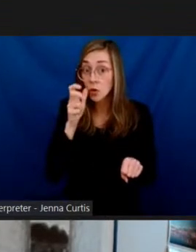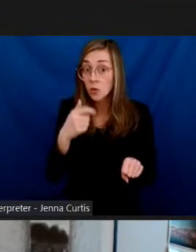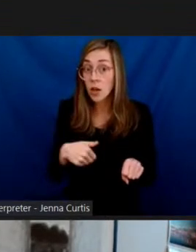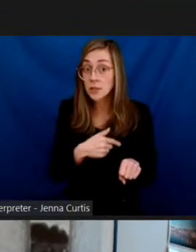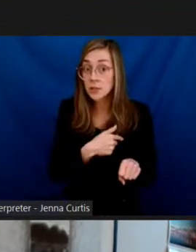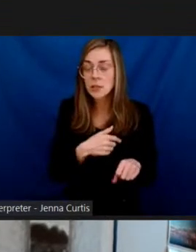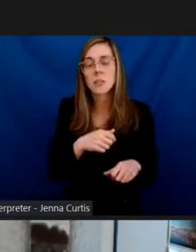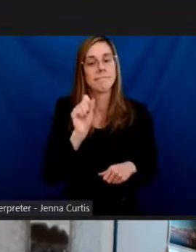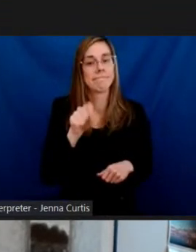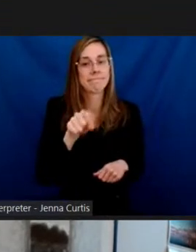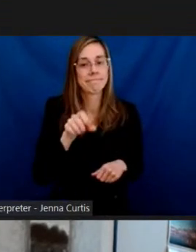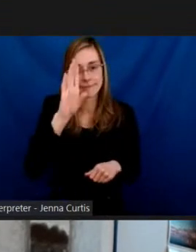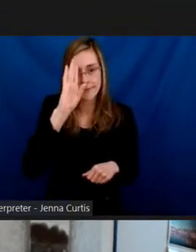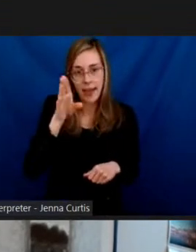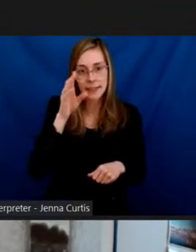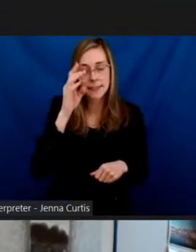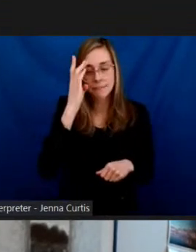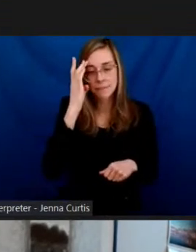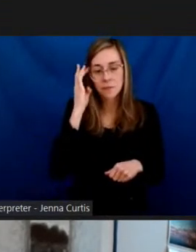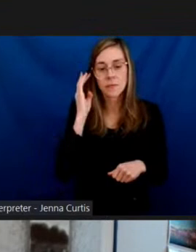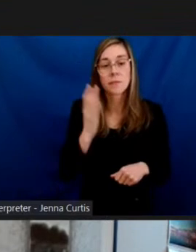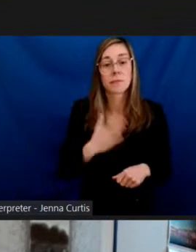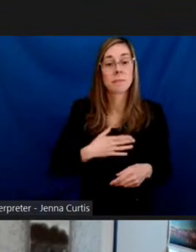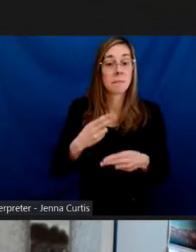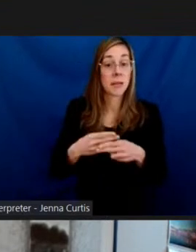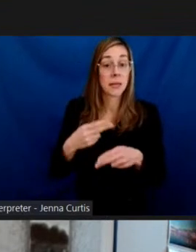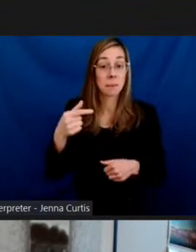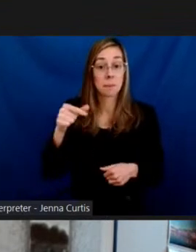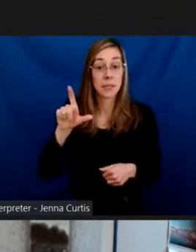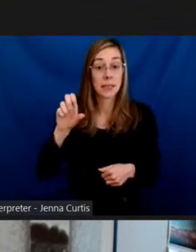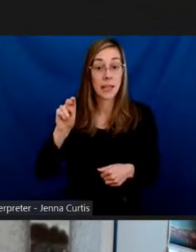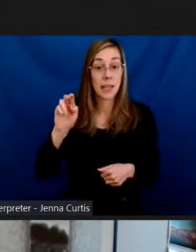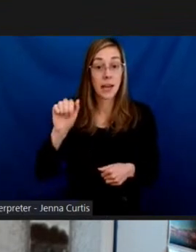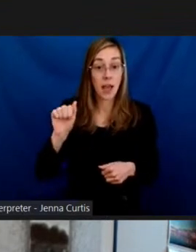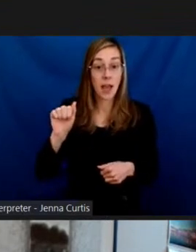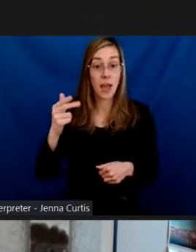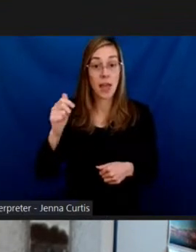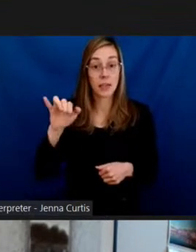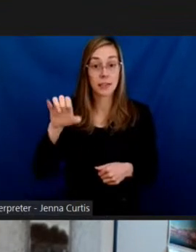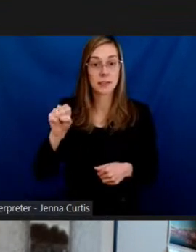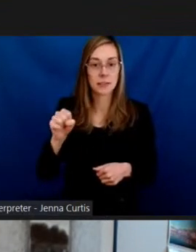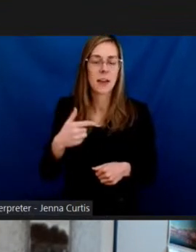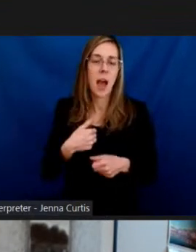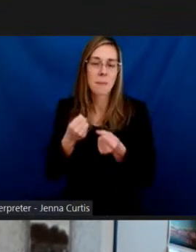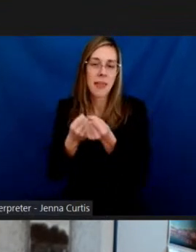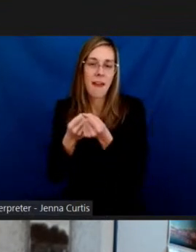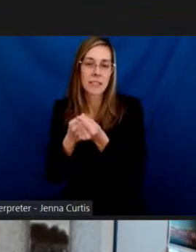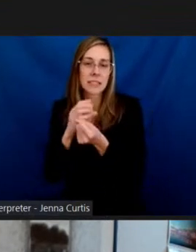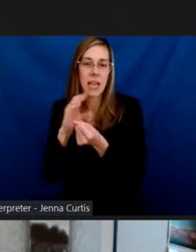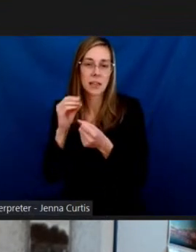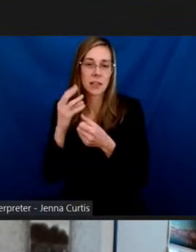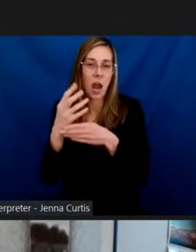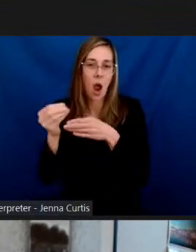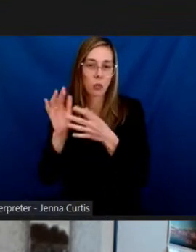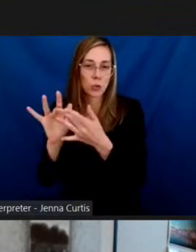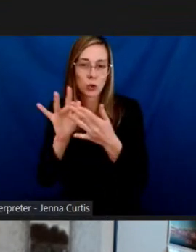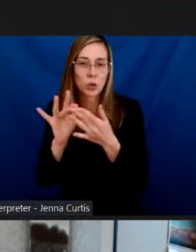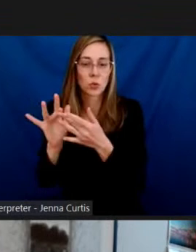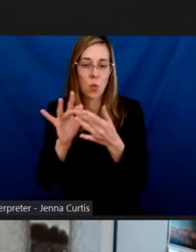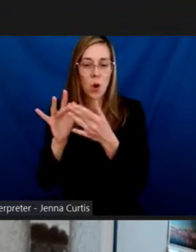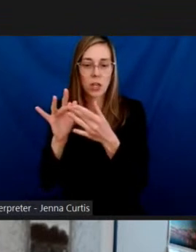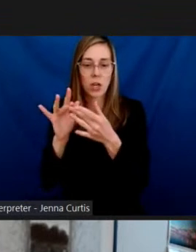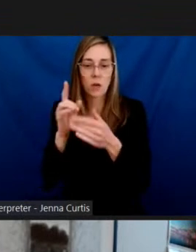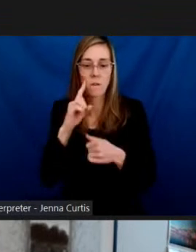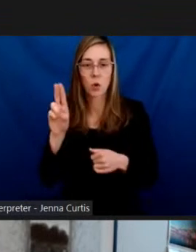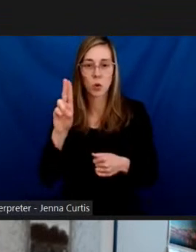Yeah, hi. My name's Glenna Hayes, and I'm actually the Advocacy and Outreach Coordinator for UCP Connections and